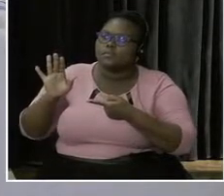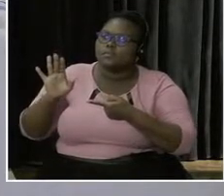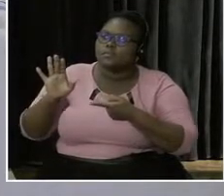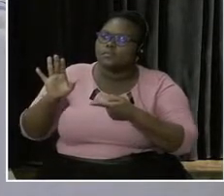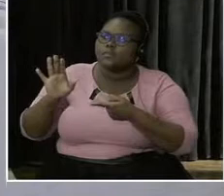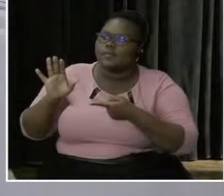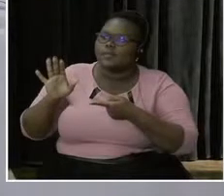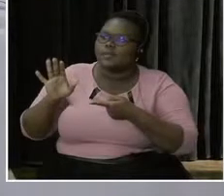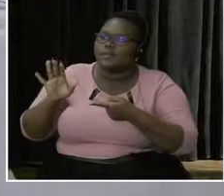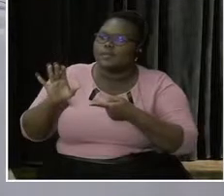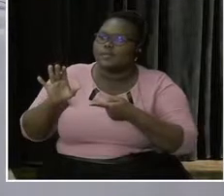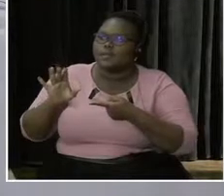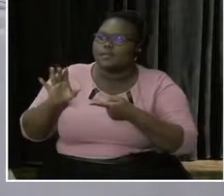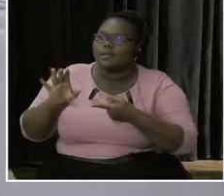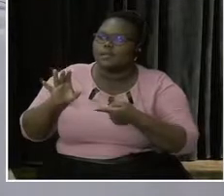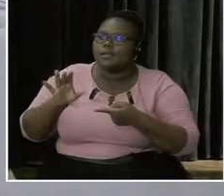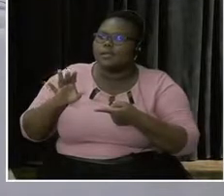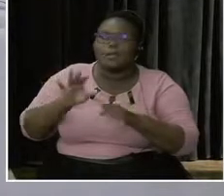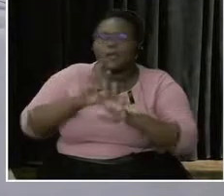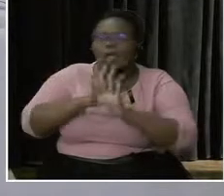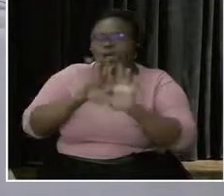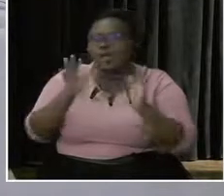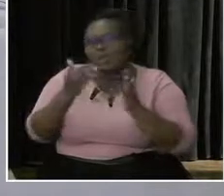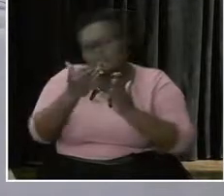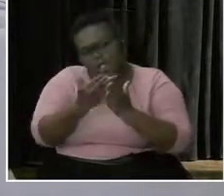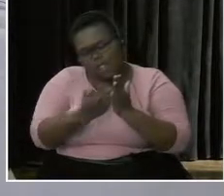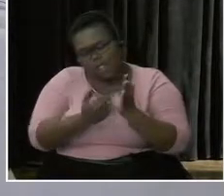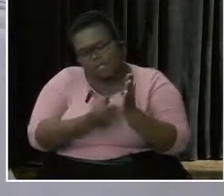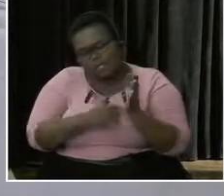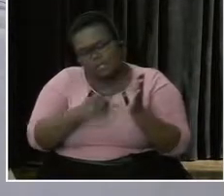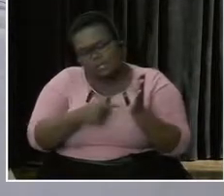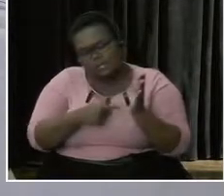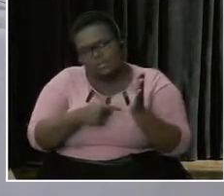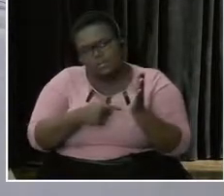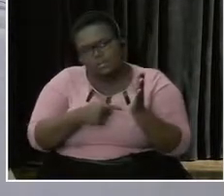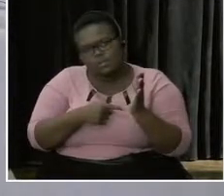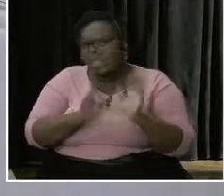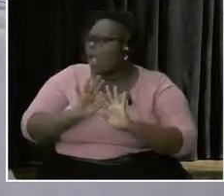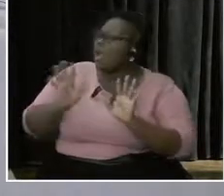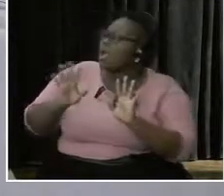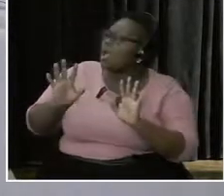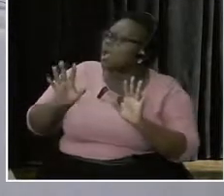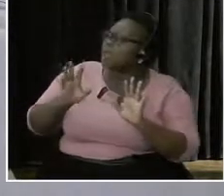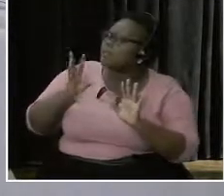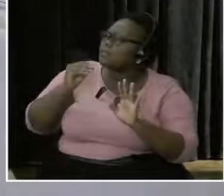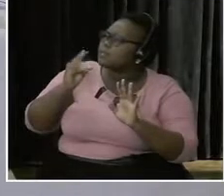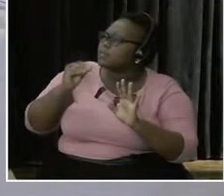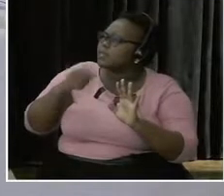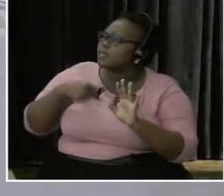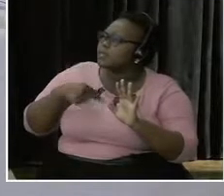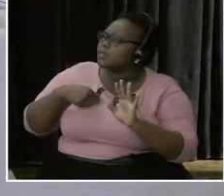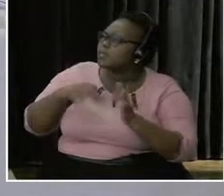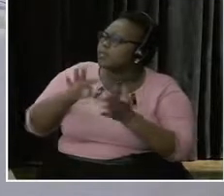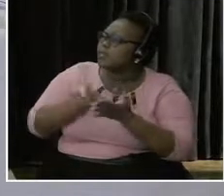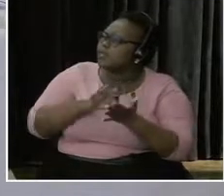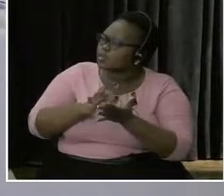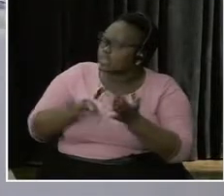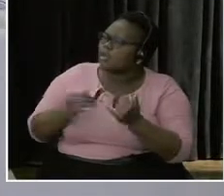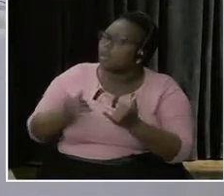Speaker. You are not on the speakers list. No, I'm not speaking. We are voting now.